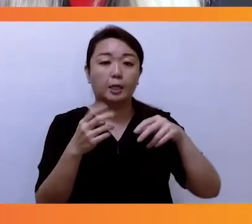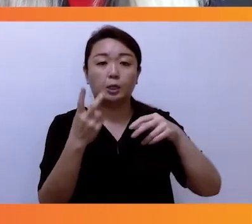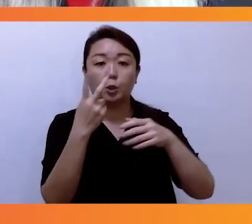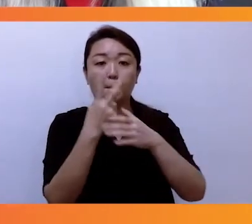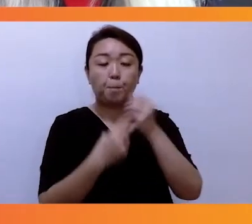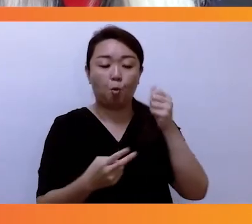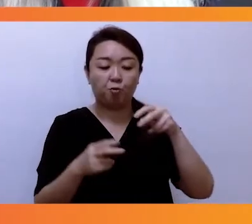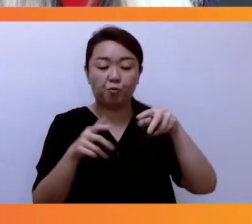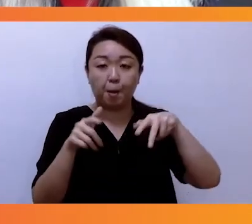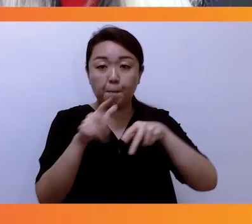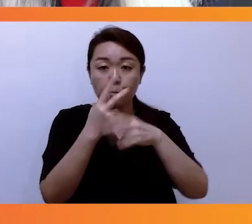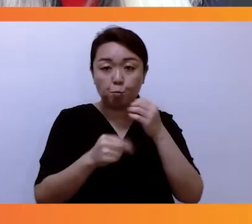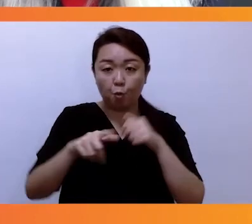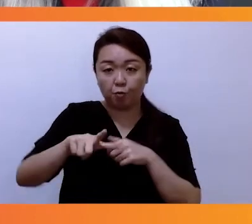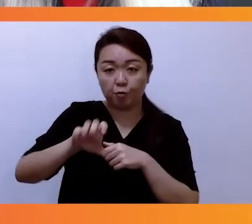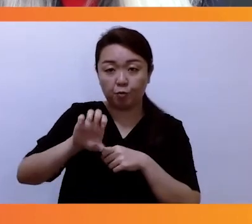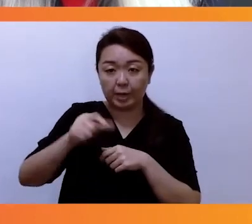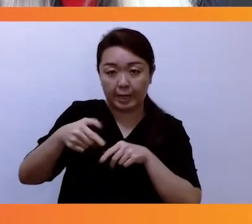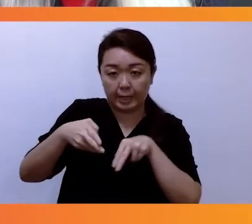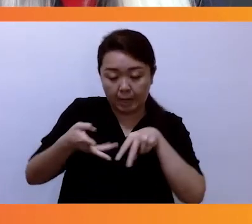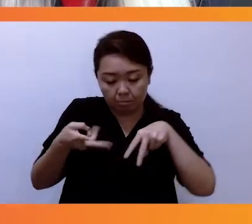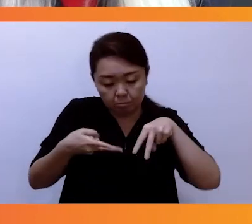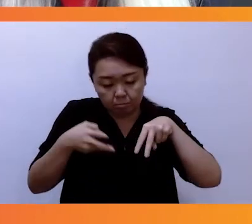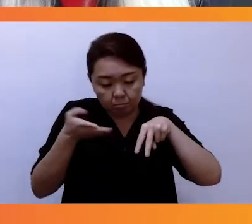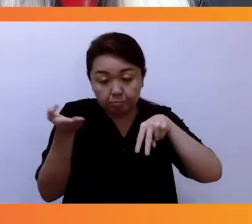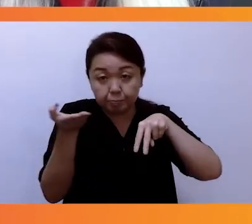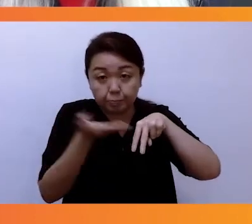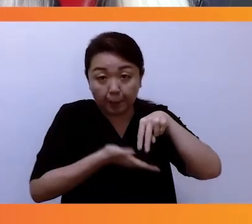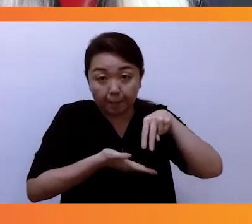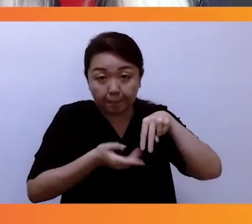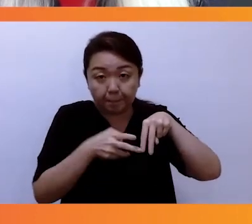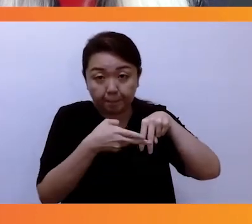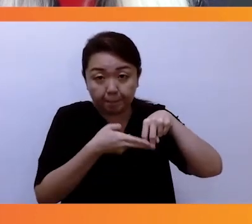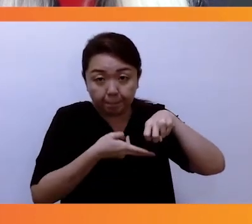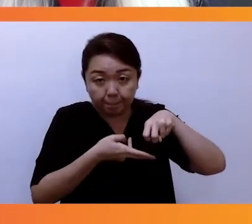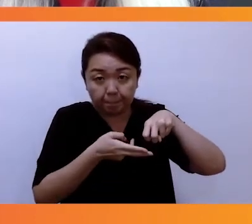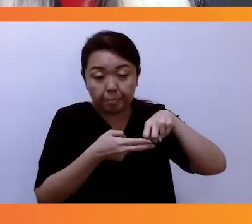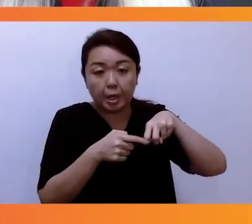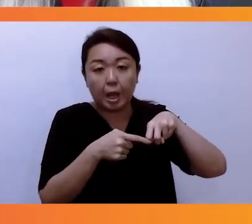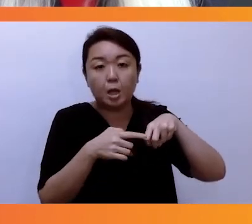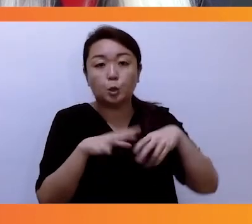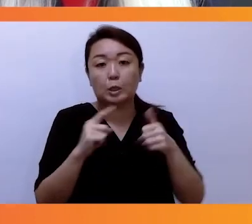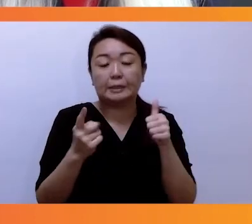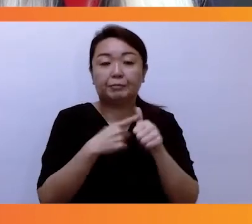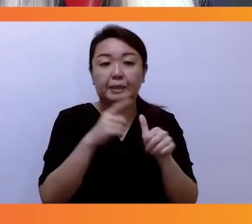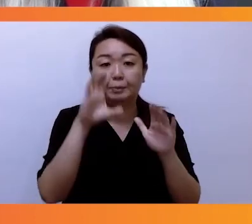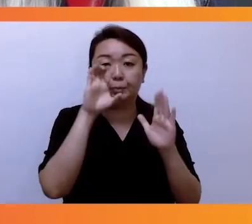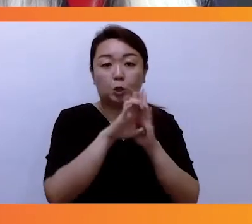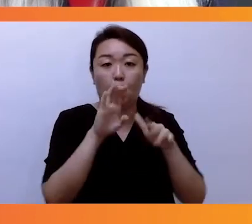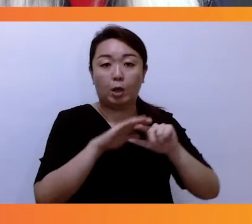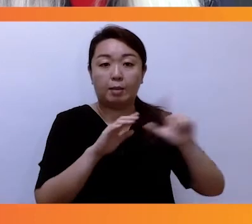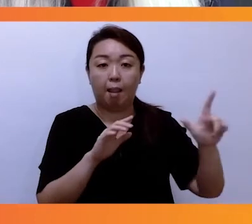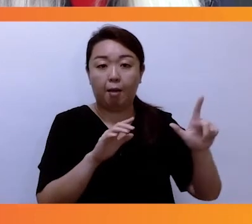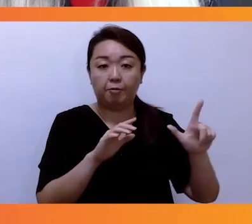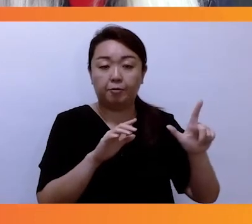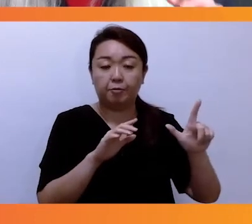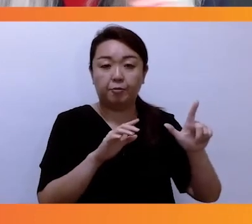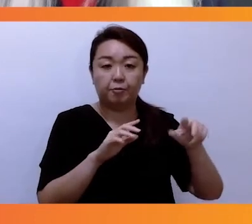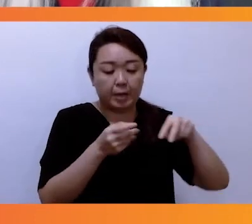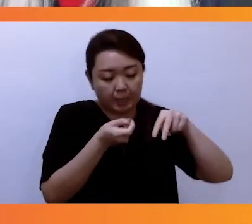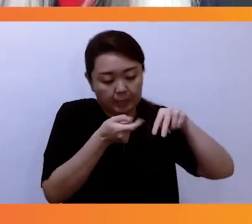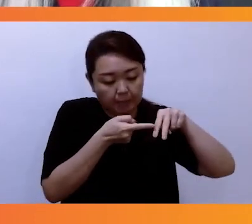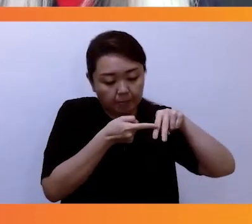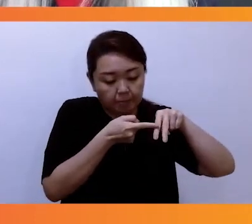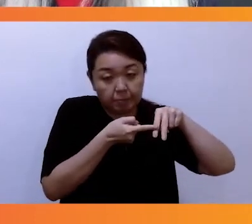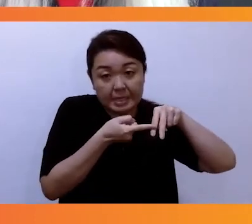Those are above the knee on all of these. The first picture on the left is